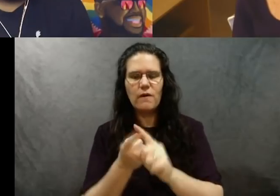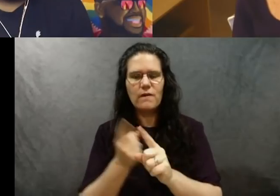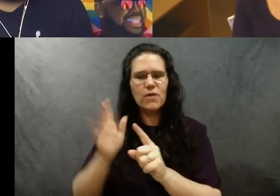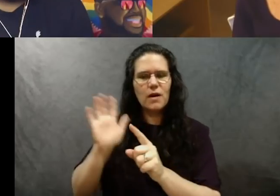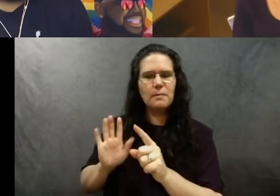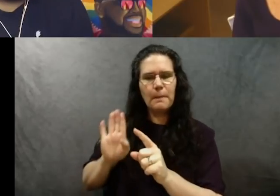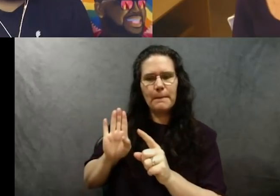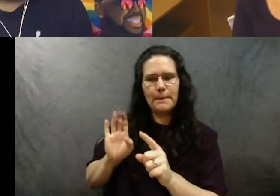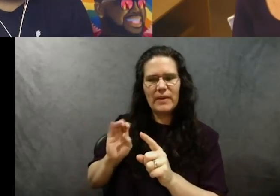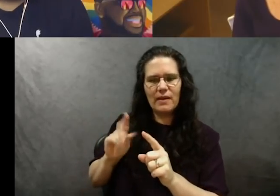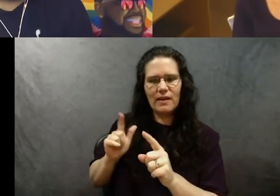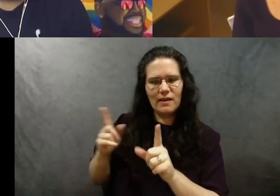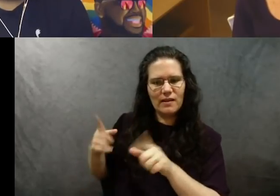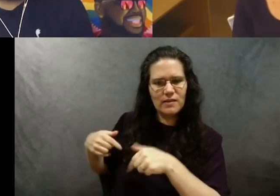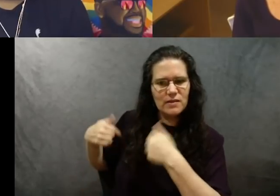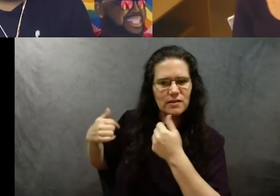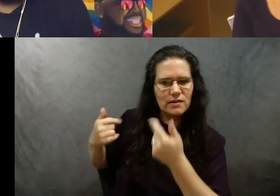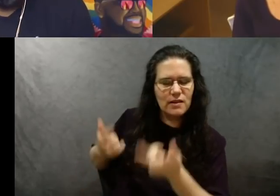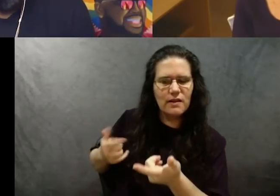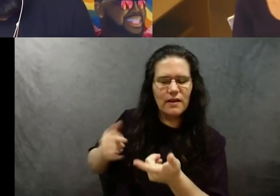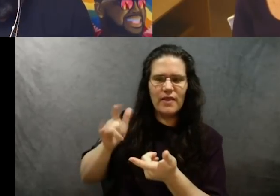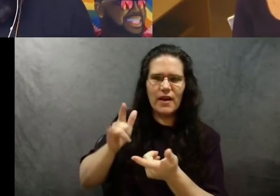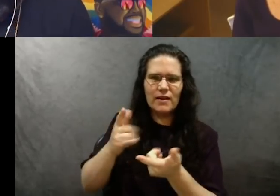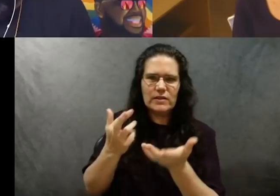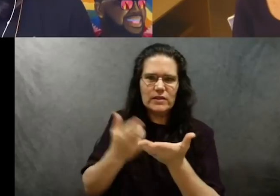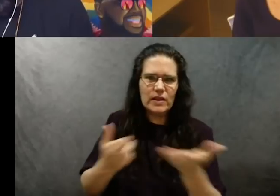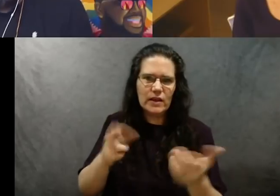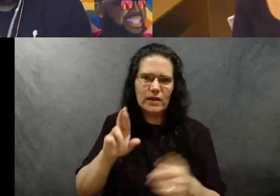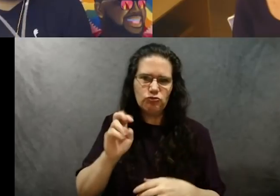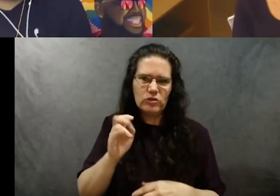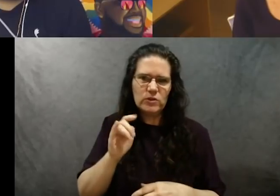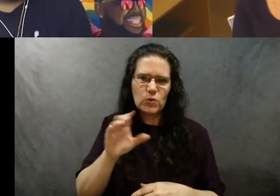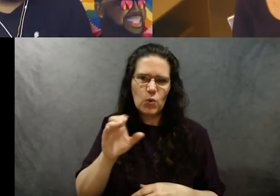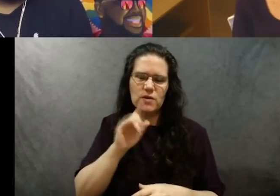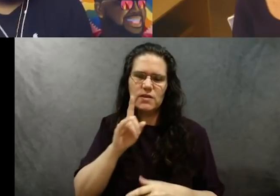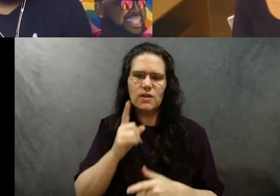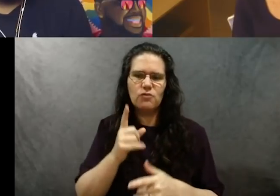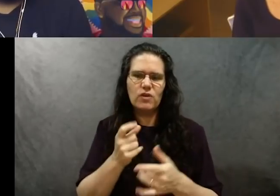beings, I think is a resource that I really encourage so many of us